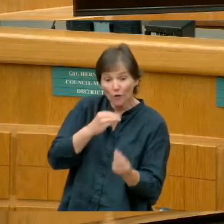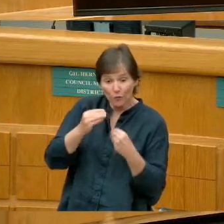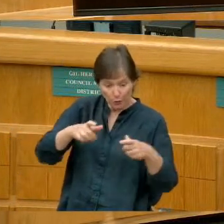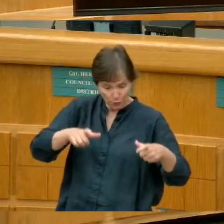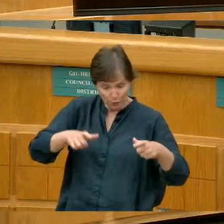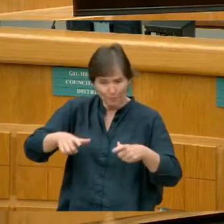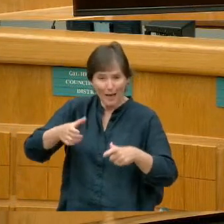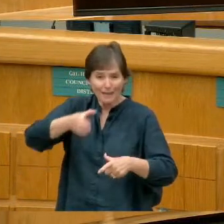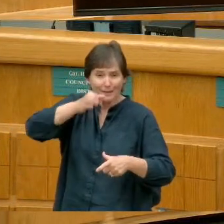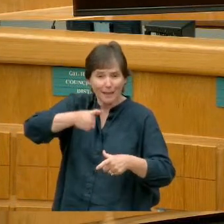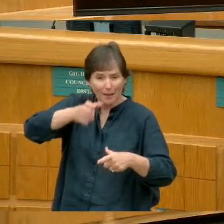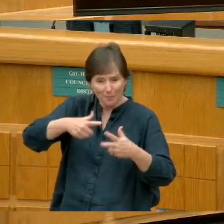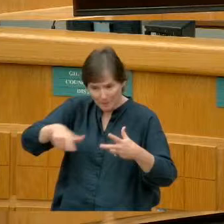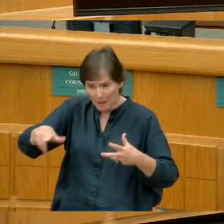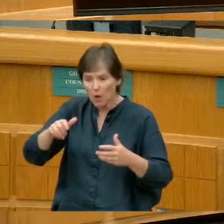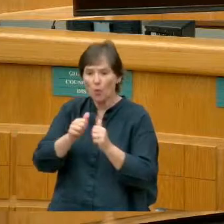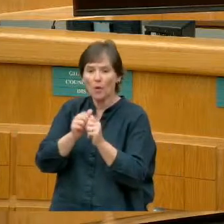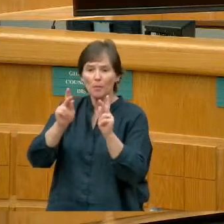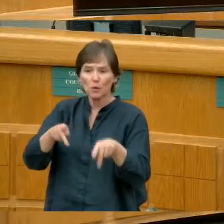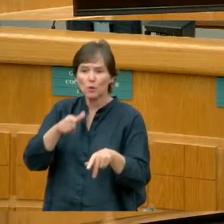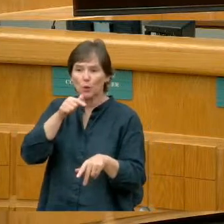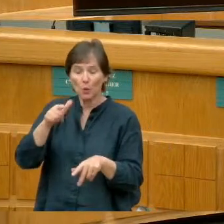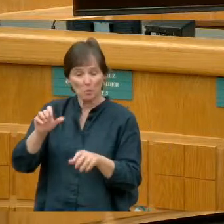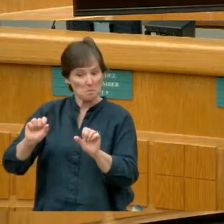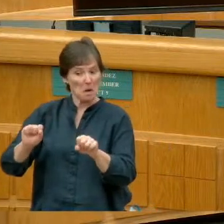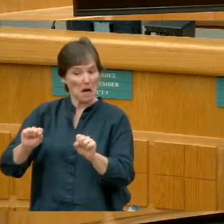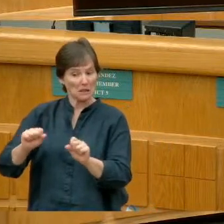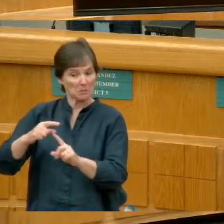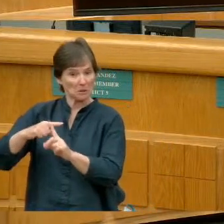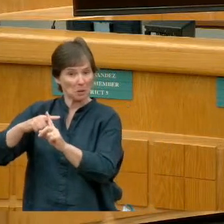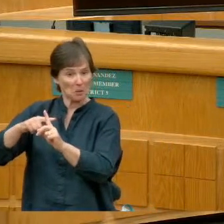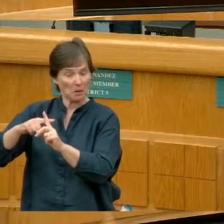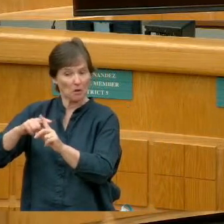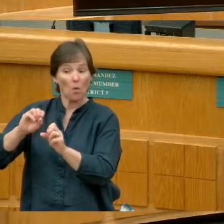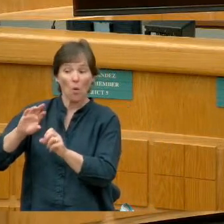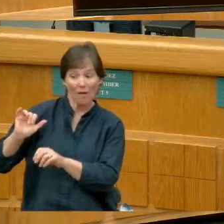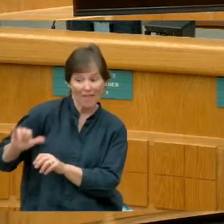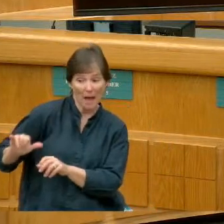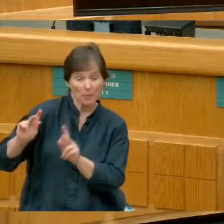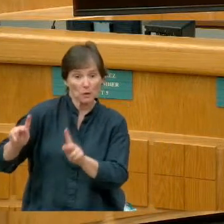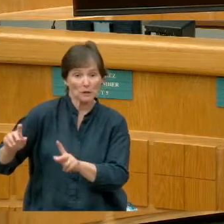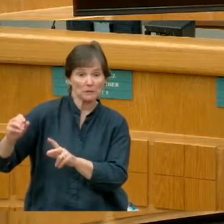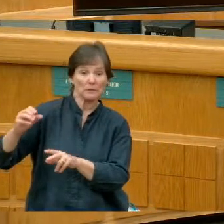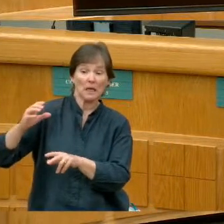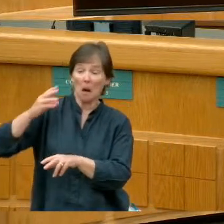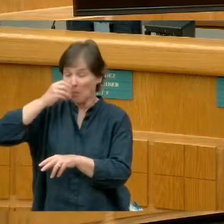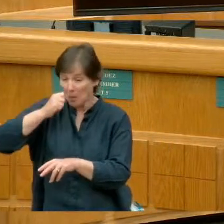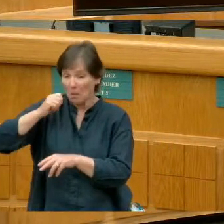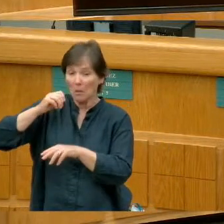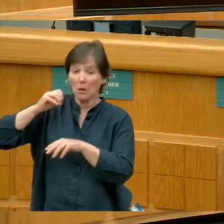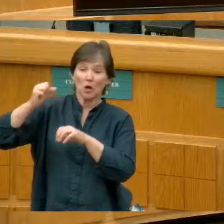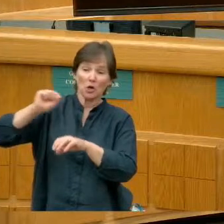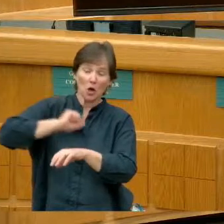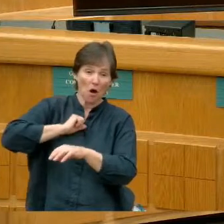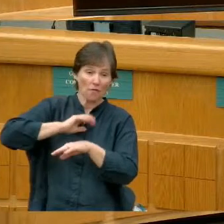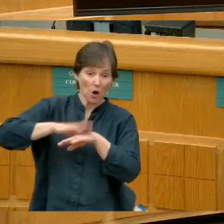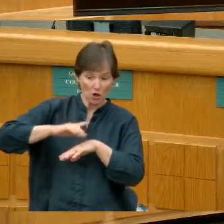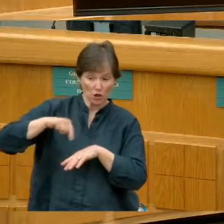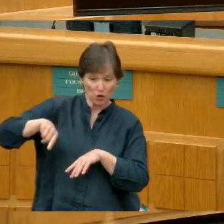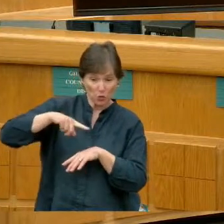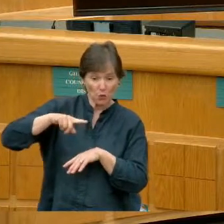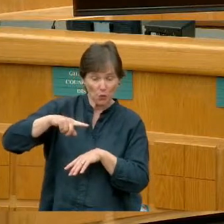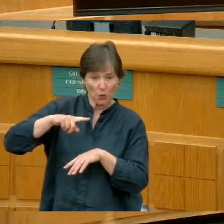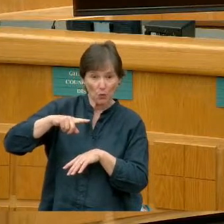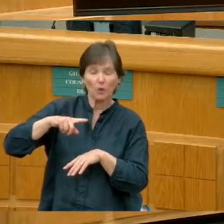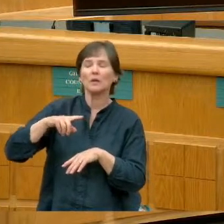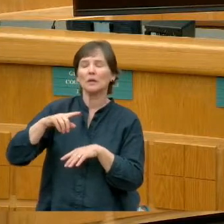as well as if a COVID-19 positive person sneezed or coughed on you, that is considered close contact. If